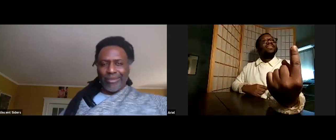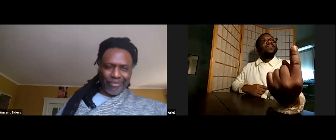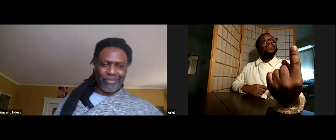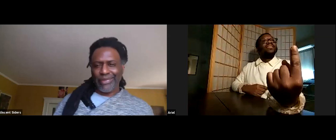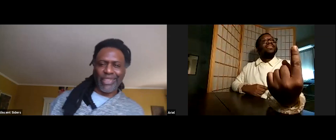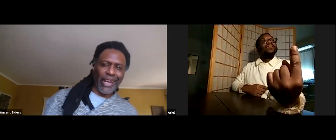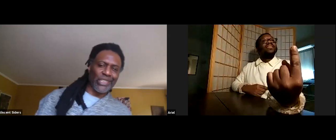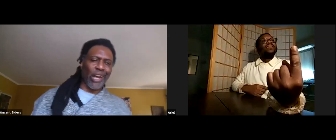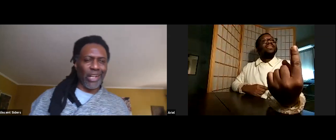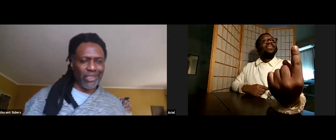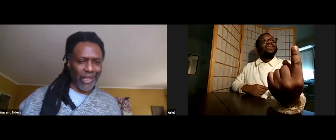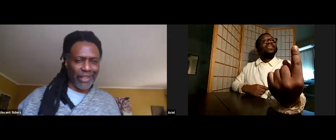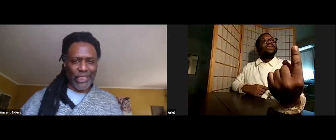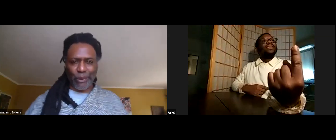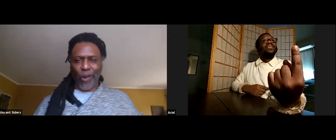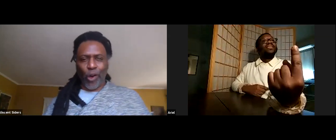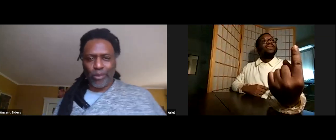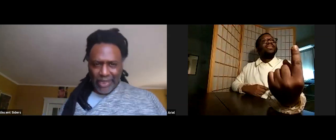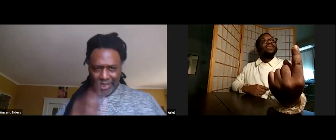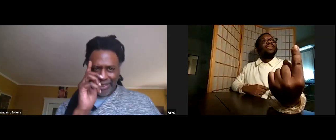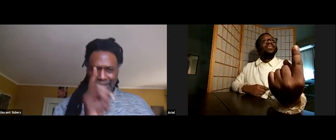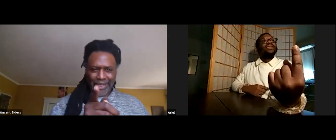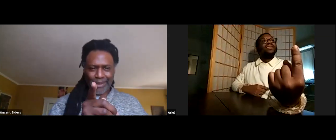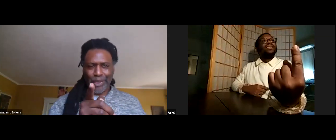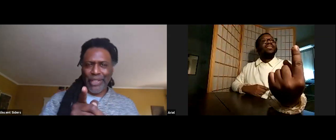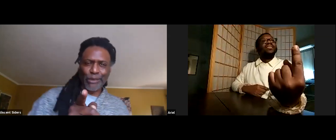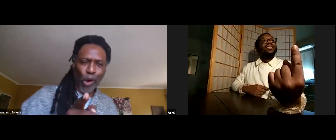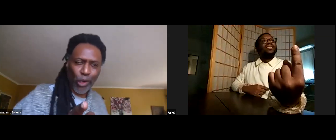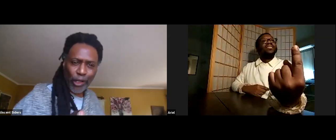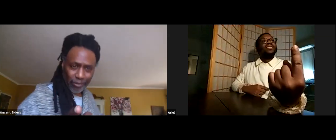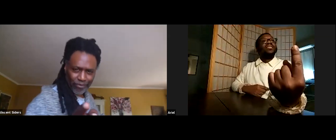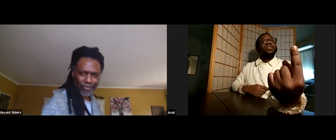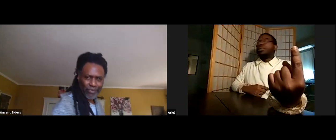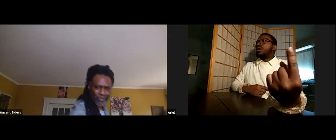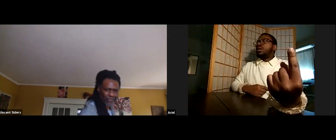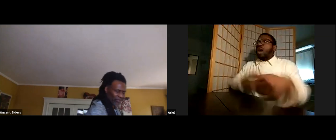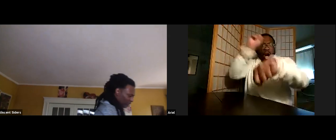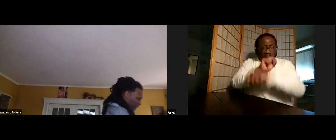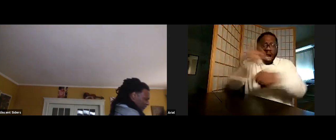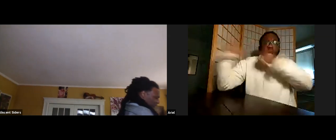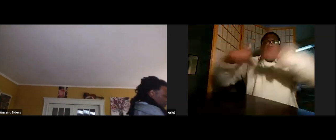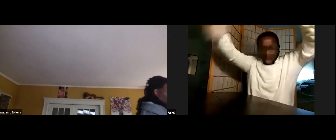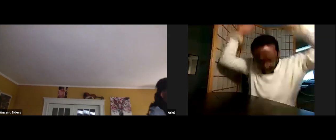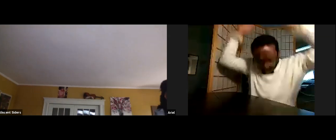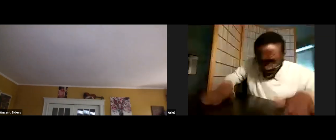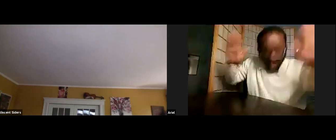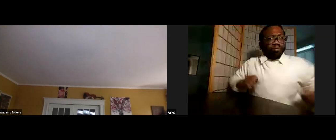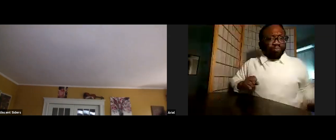Ariel! Thy charge exactly is performed, but there's more work.